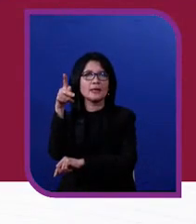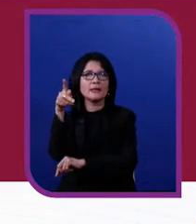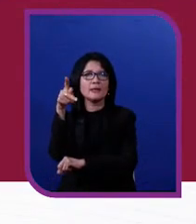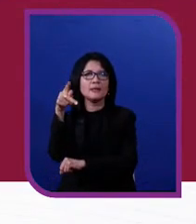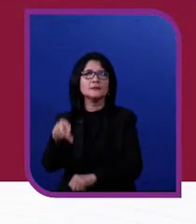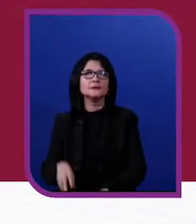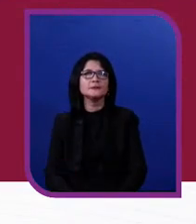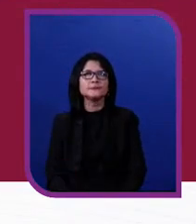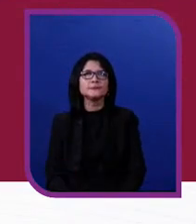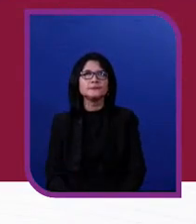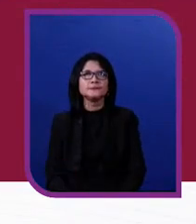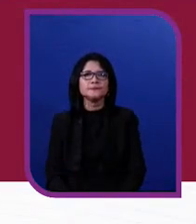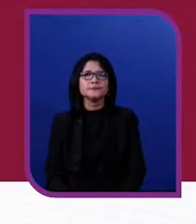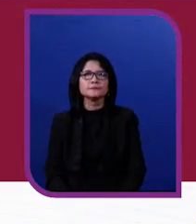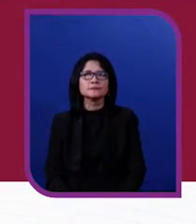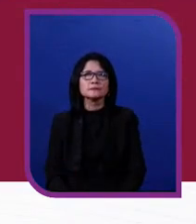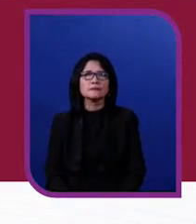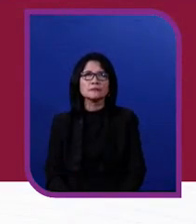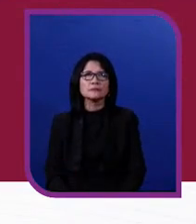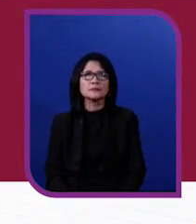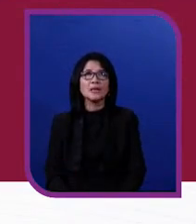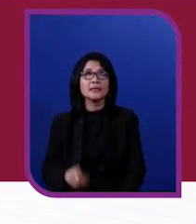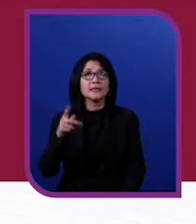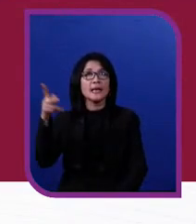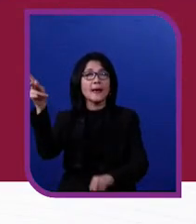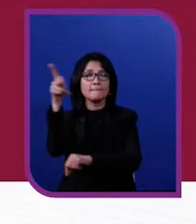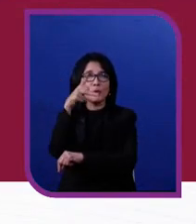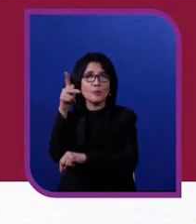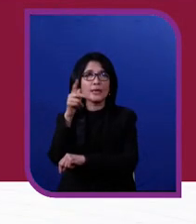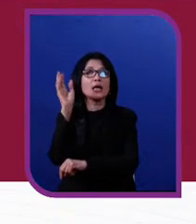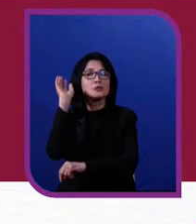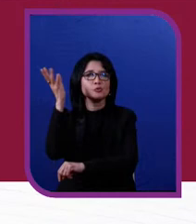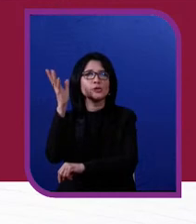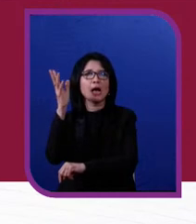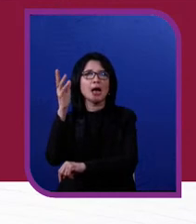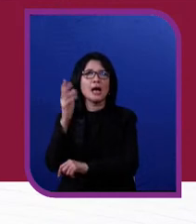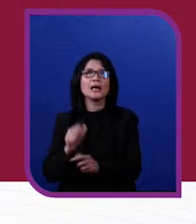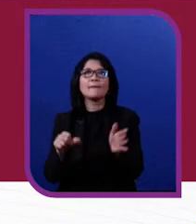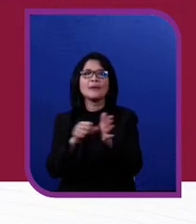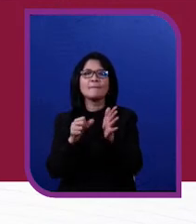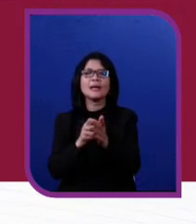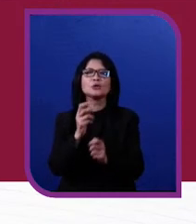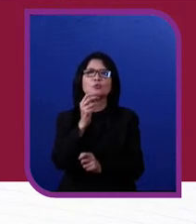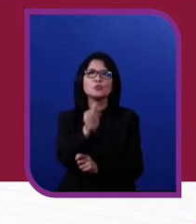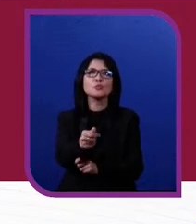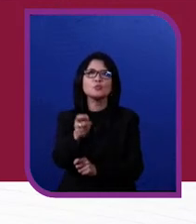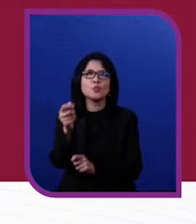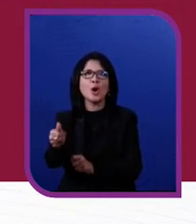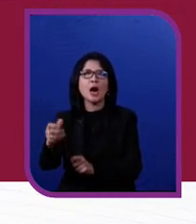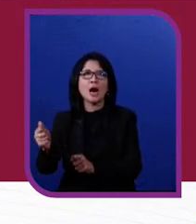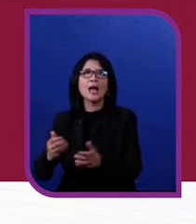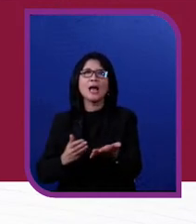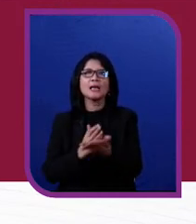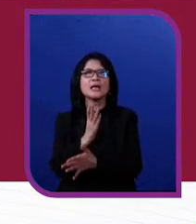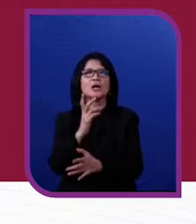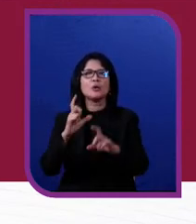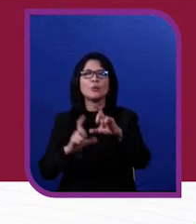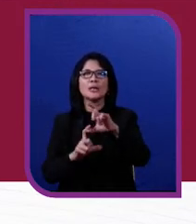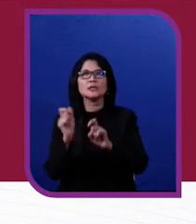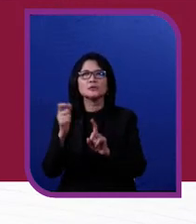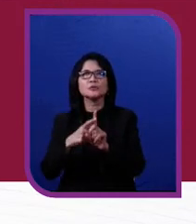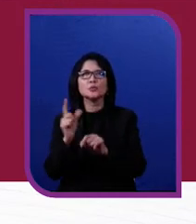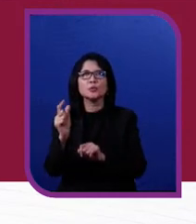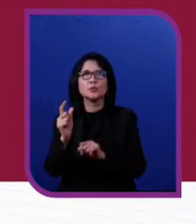Oh iya ada project Devi oleh di Finance trust Suko More Than